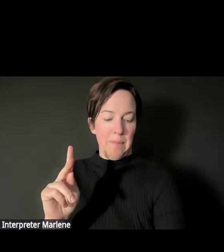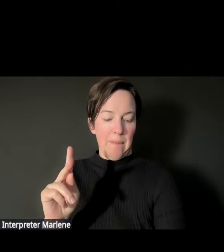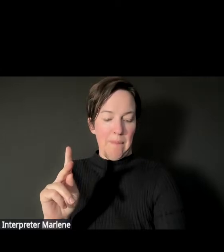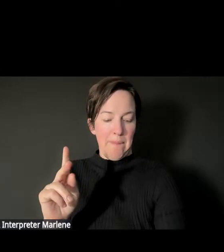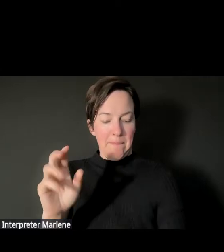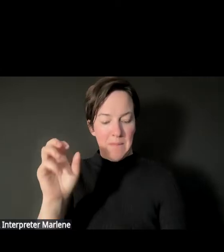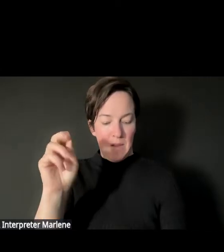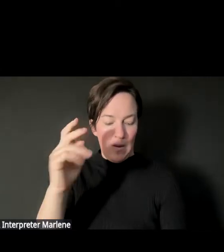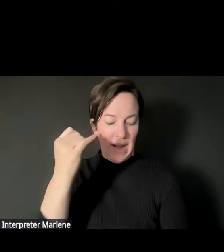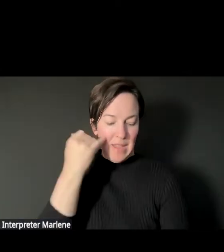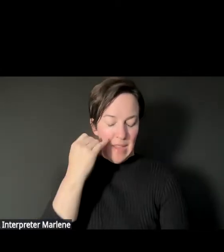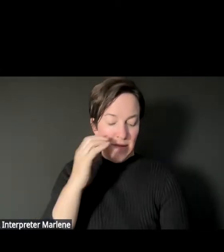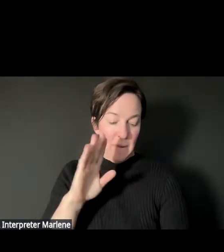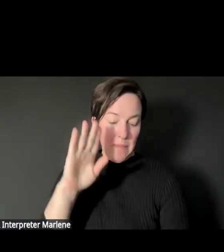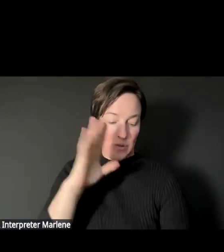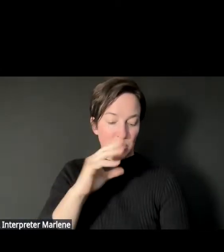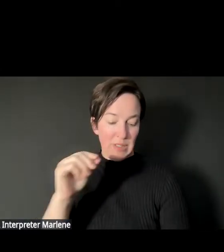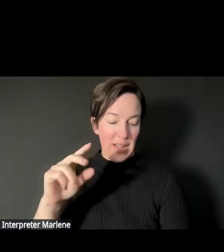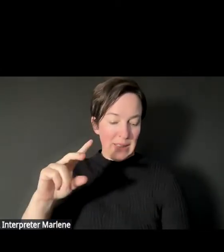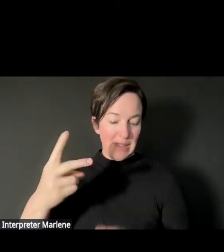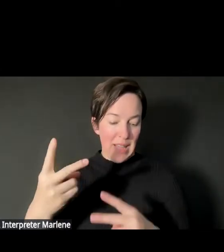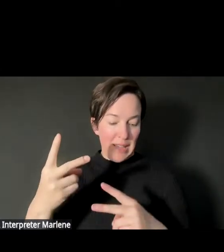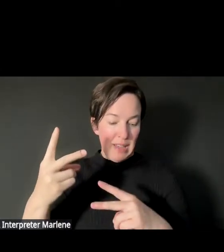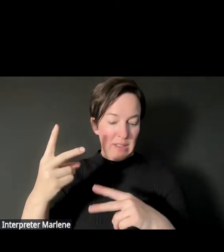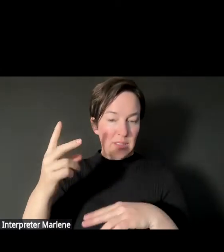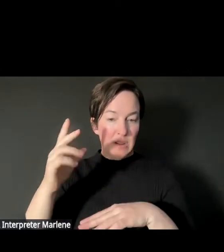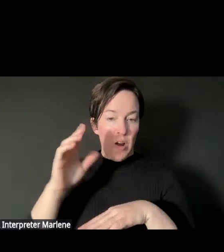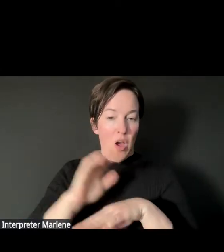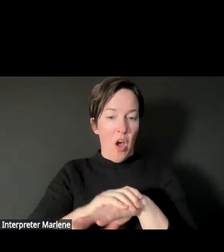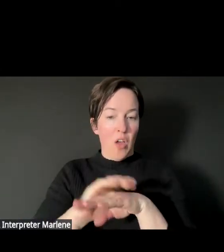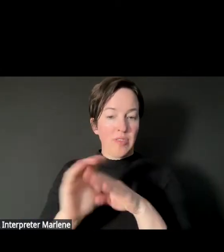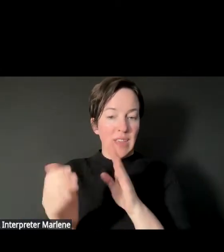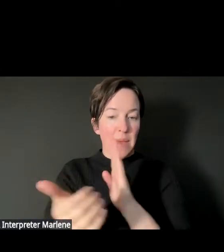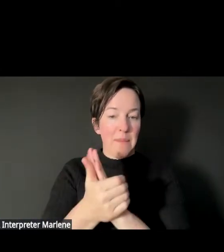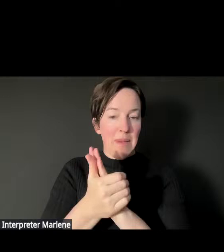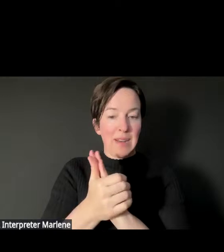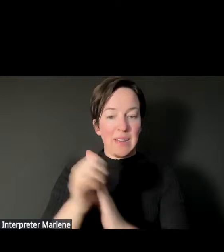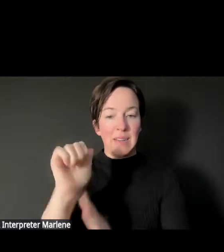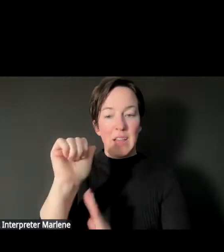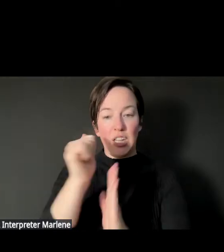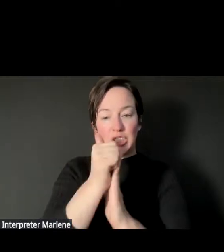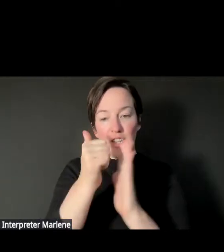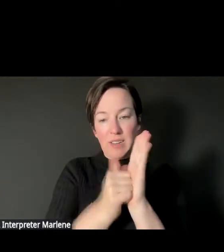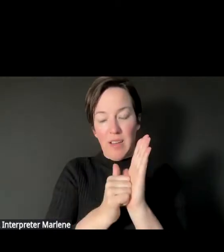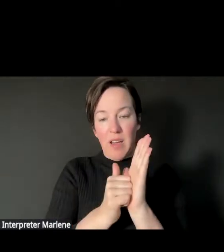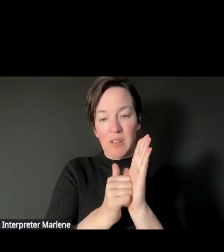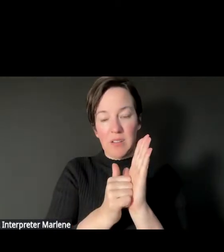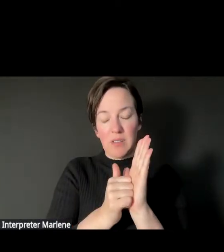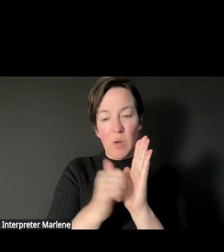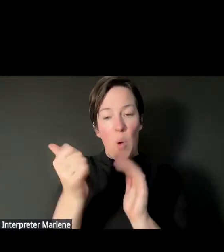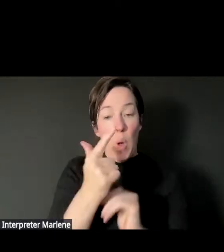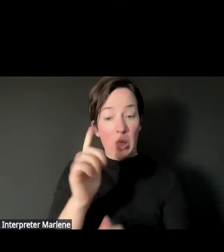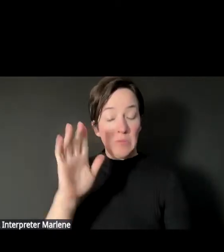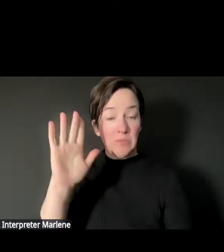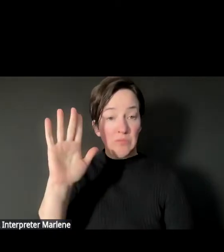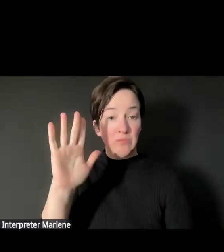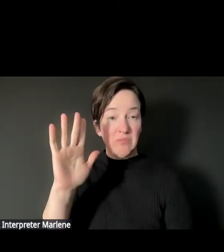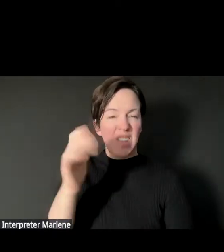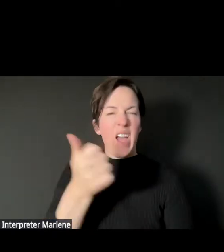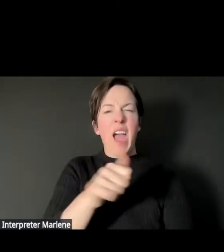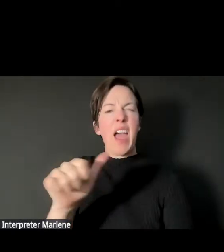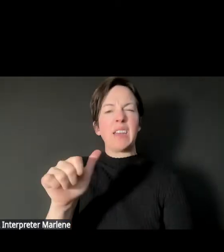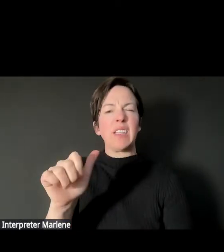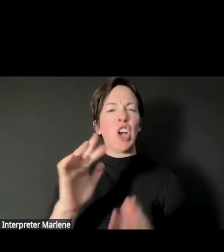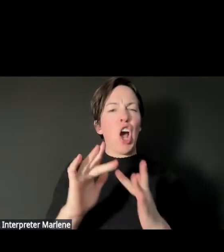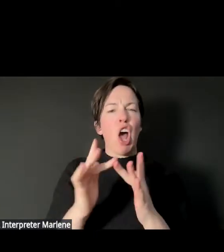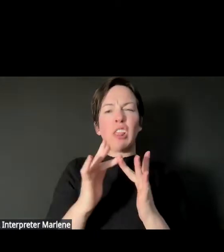Okay, so we have a motion and a second Mhm. on the amended Mhm. agenda. All in favor, oh, are there any